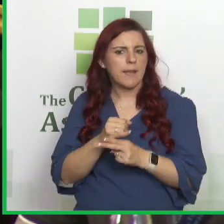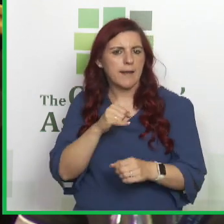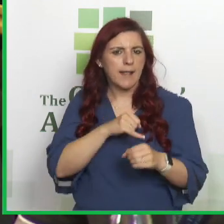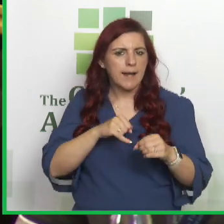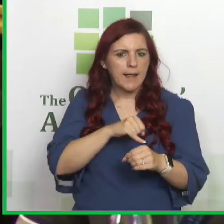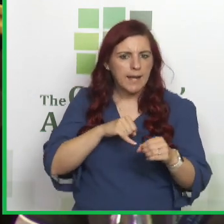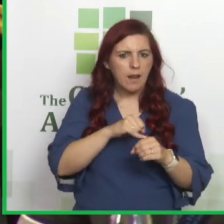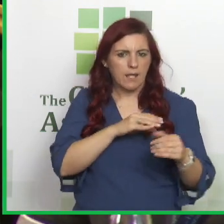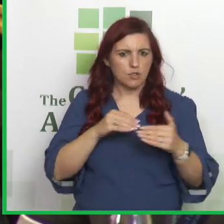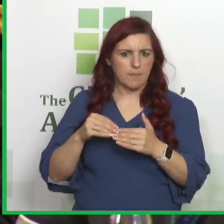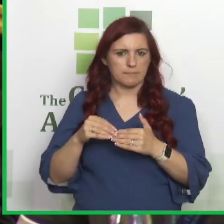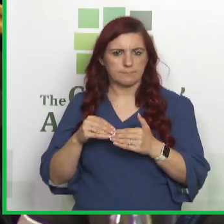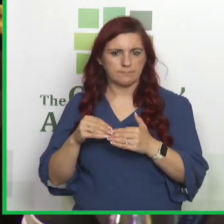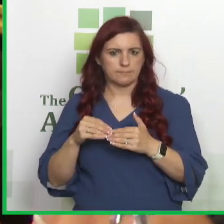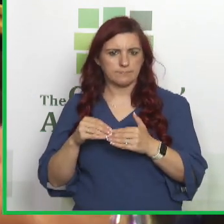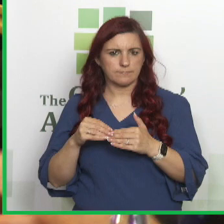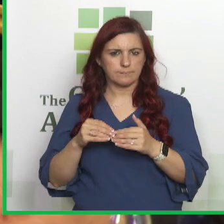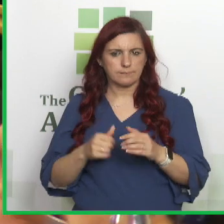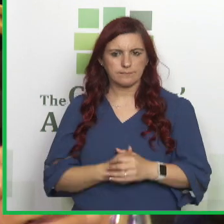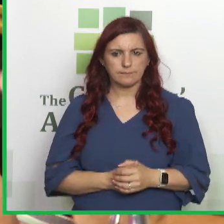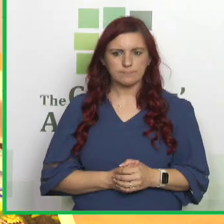leadership. So when